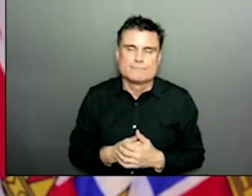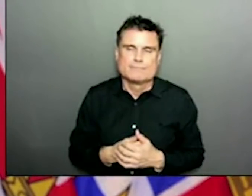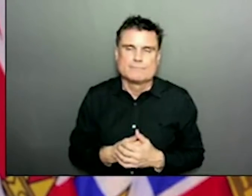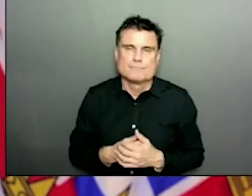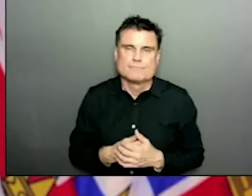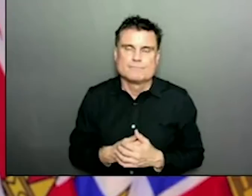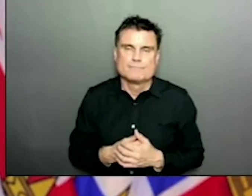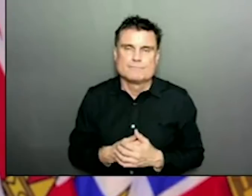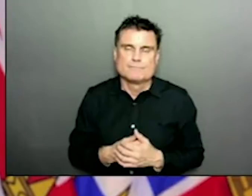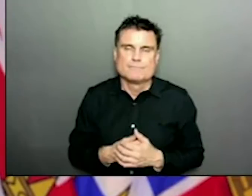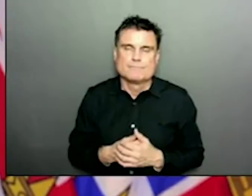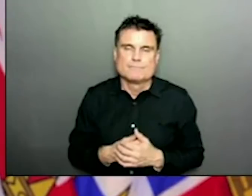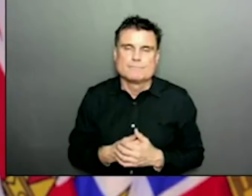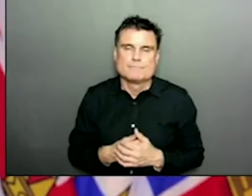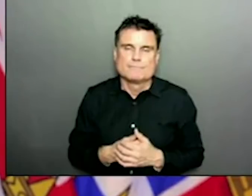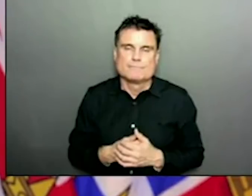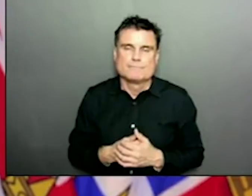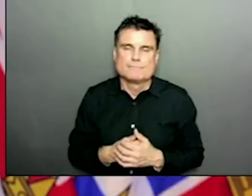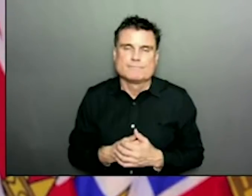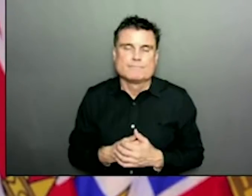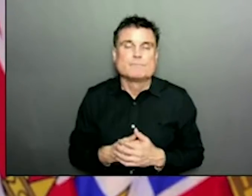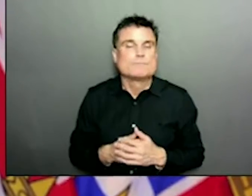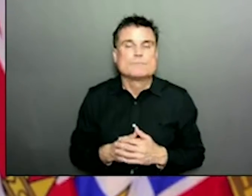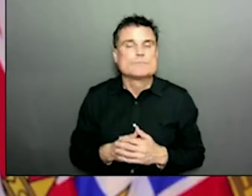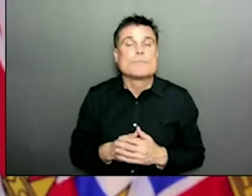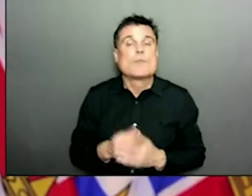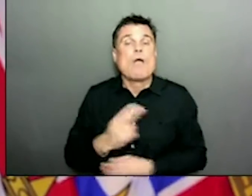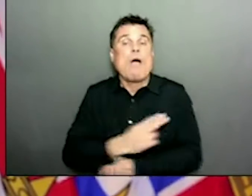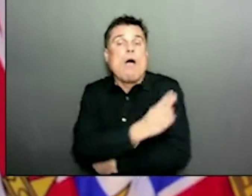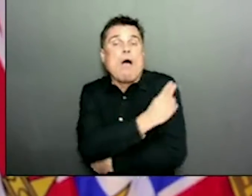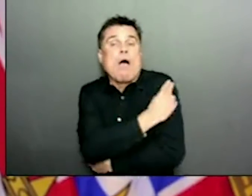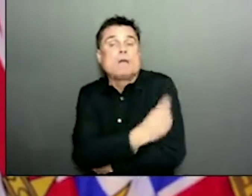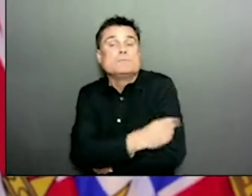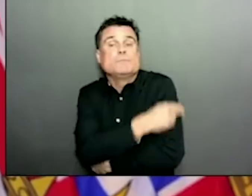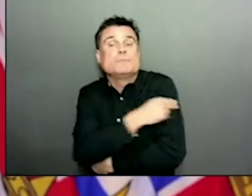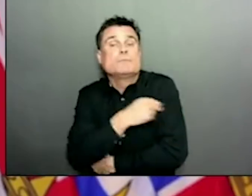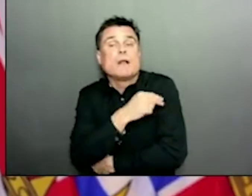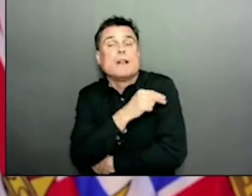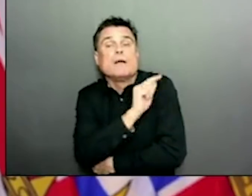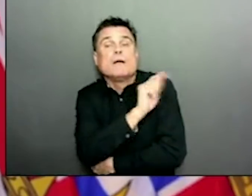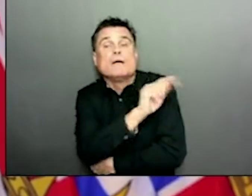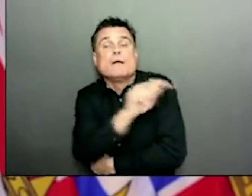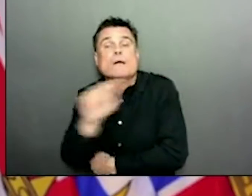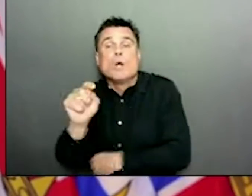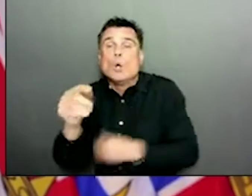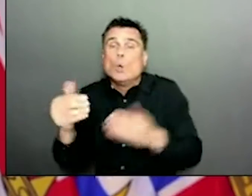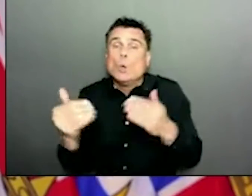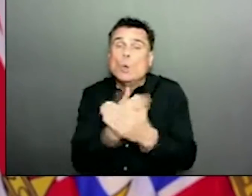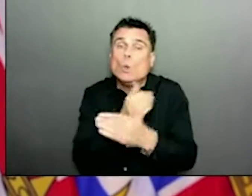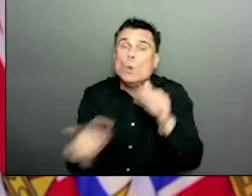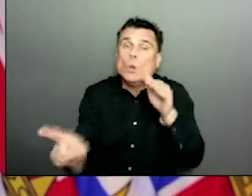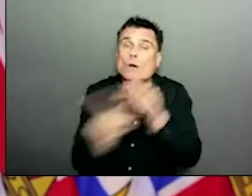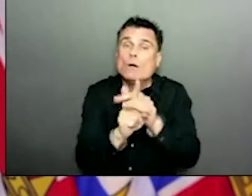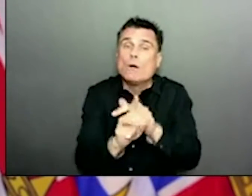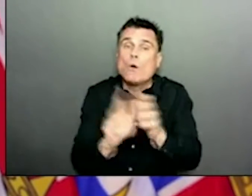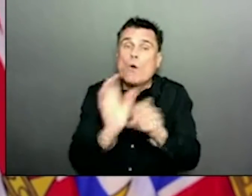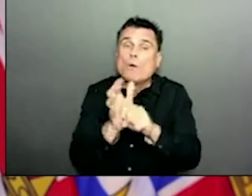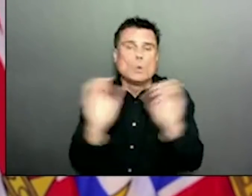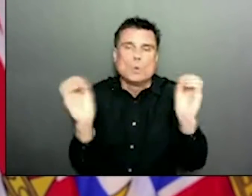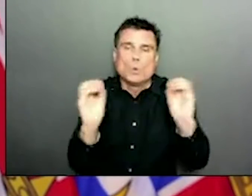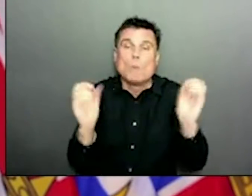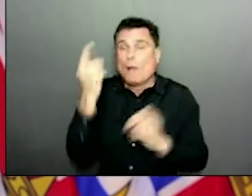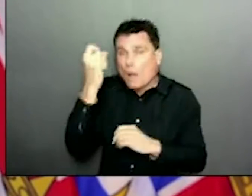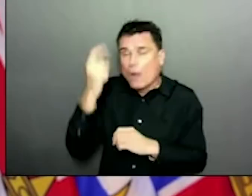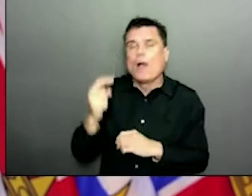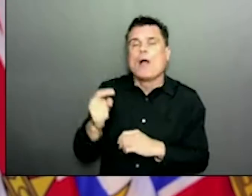We have no new healthcare outbreaks to report, leaving us with 55 active outbreaks in long-term care and assisted living